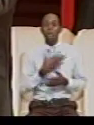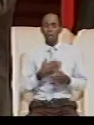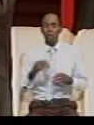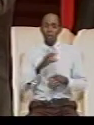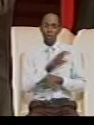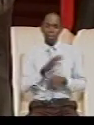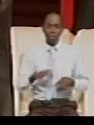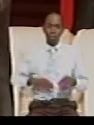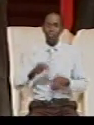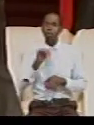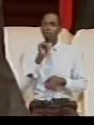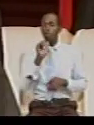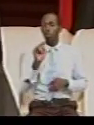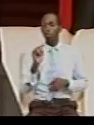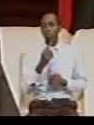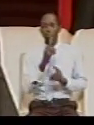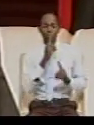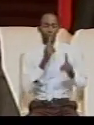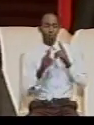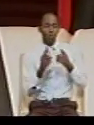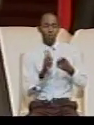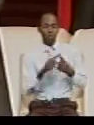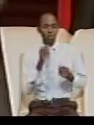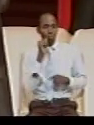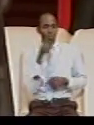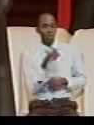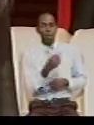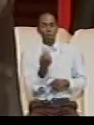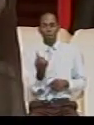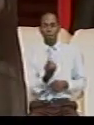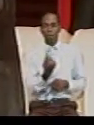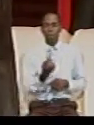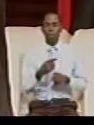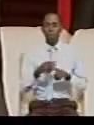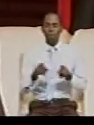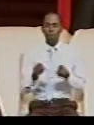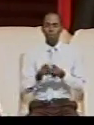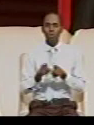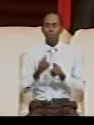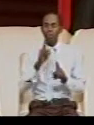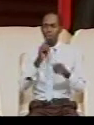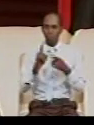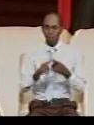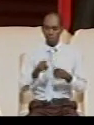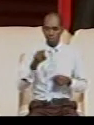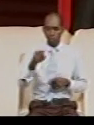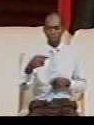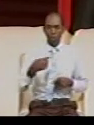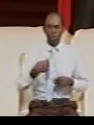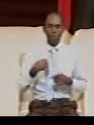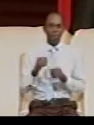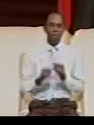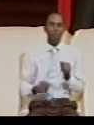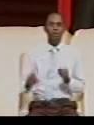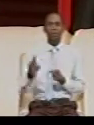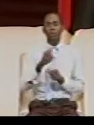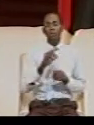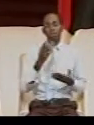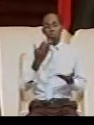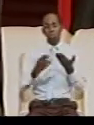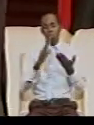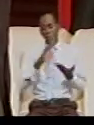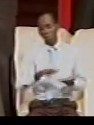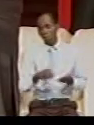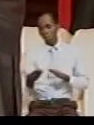dead, you will come alive in his salvation in Jesus'